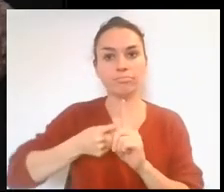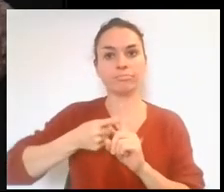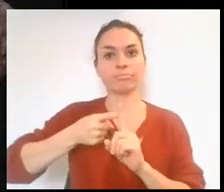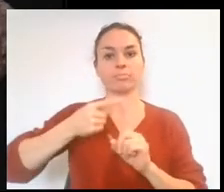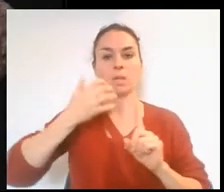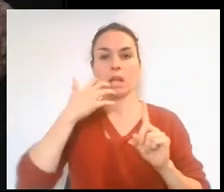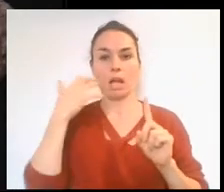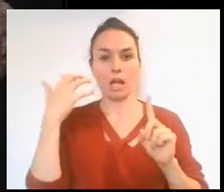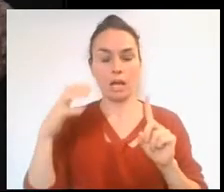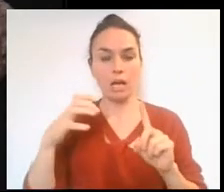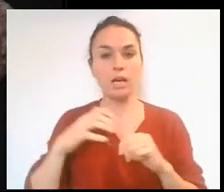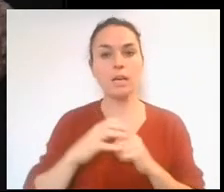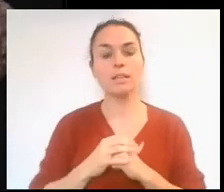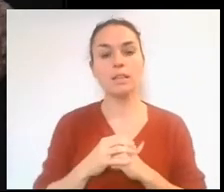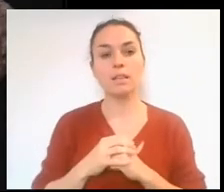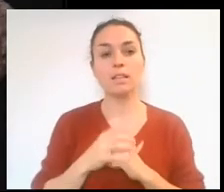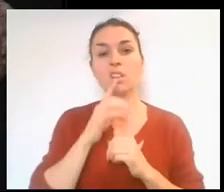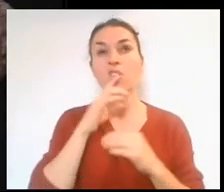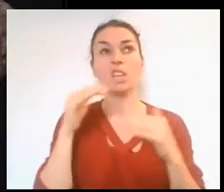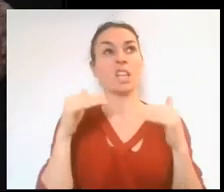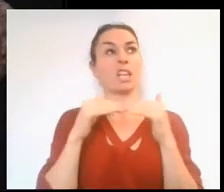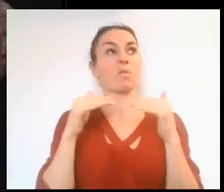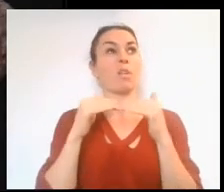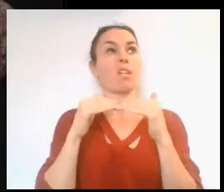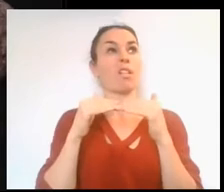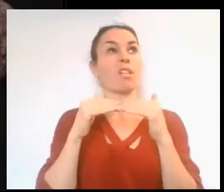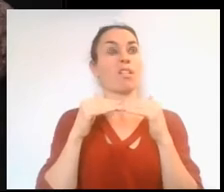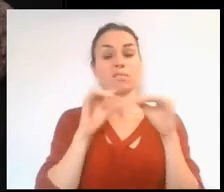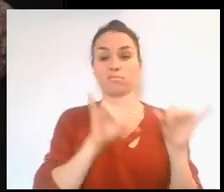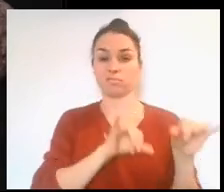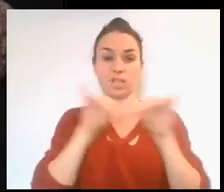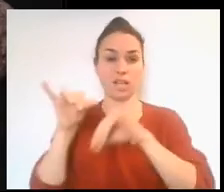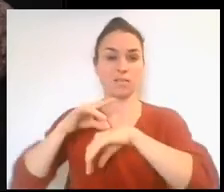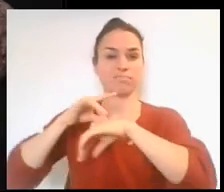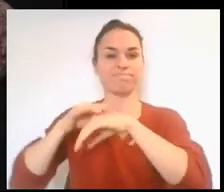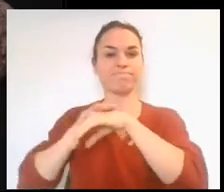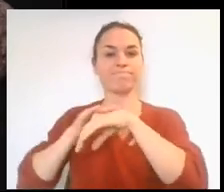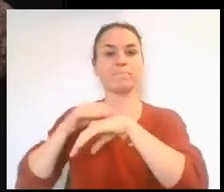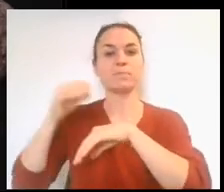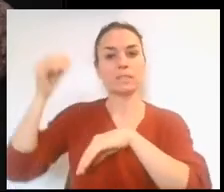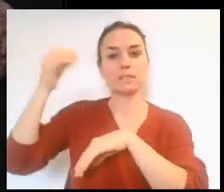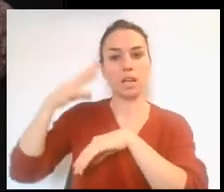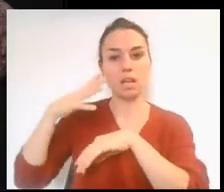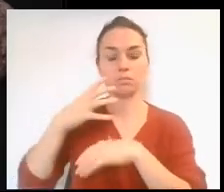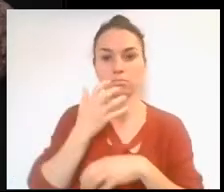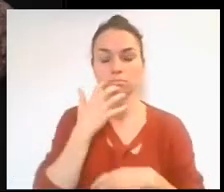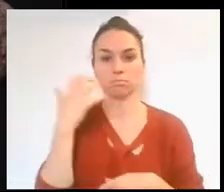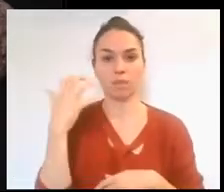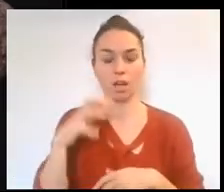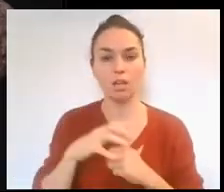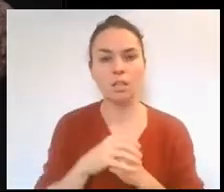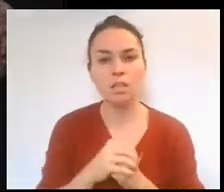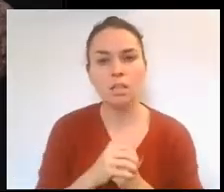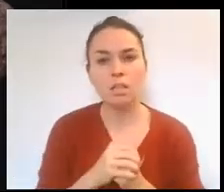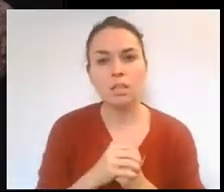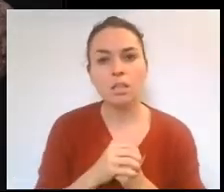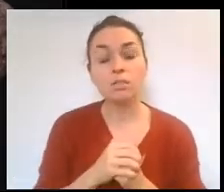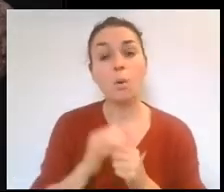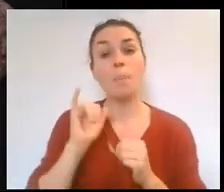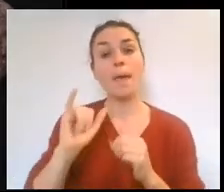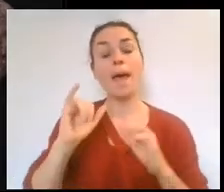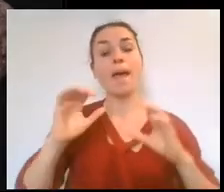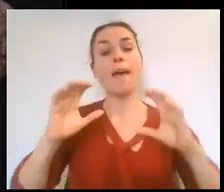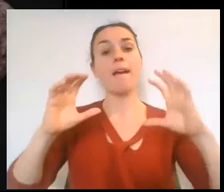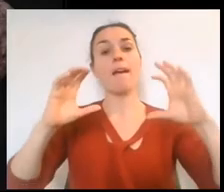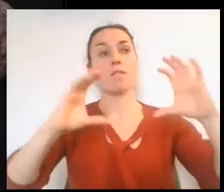to be equivalent to the temperature of the surface of the sun. And these blotches actually remain visible for